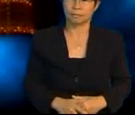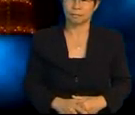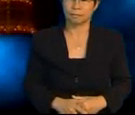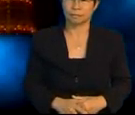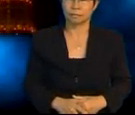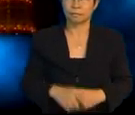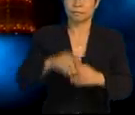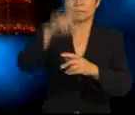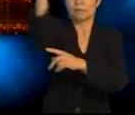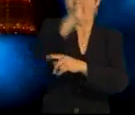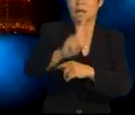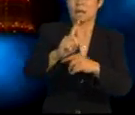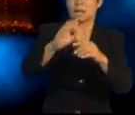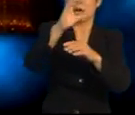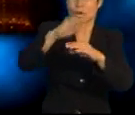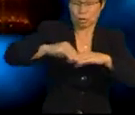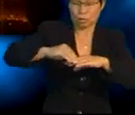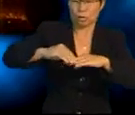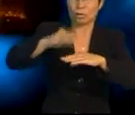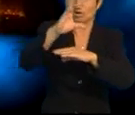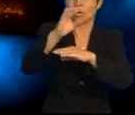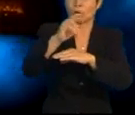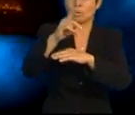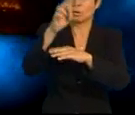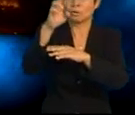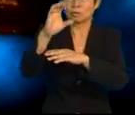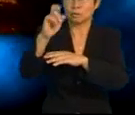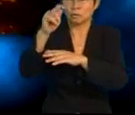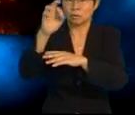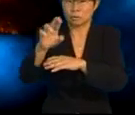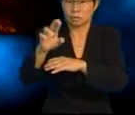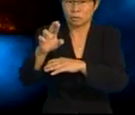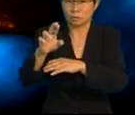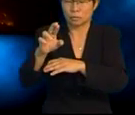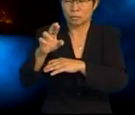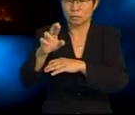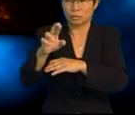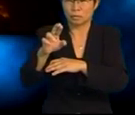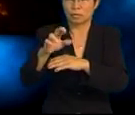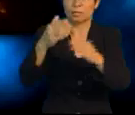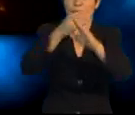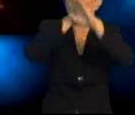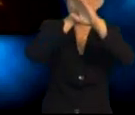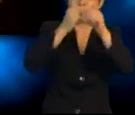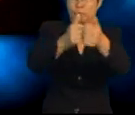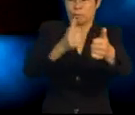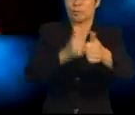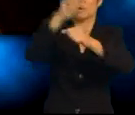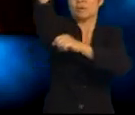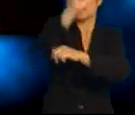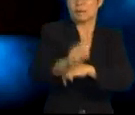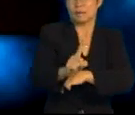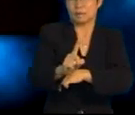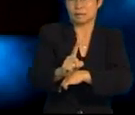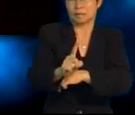Use lightning conductors on tall buildings to prevent damage by lightning. The conductor becomes